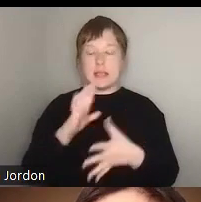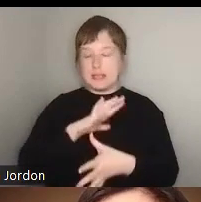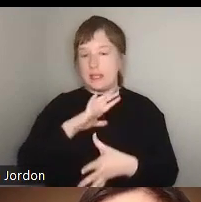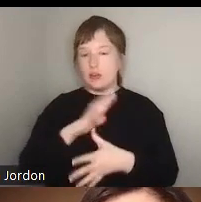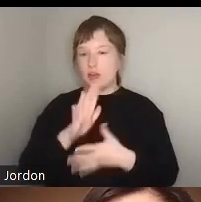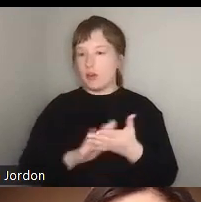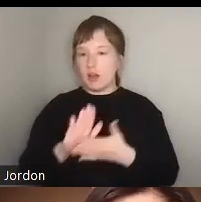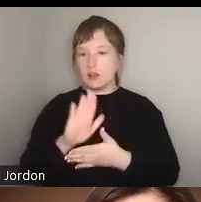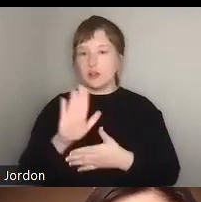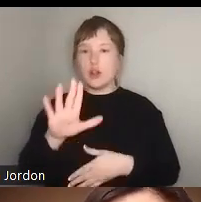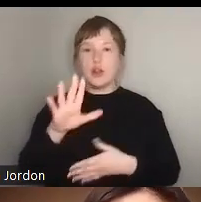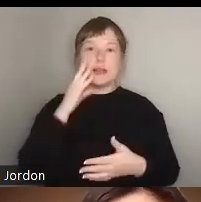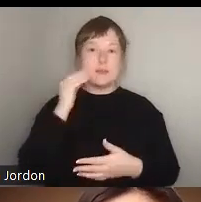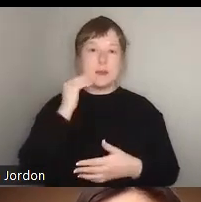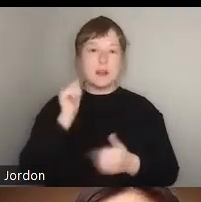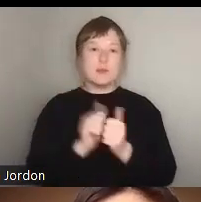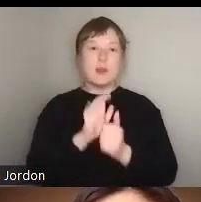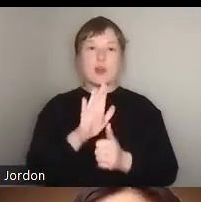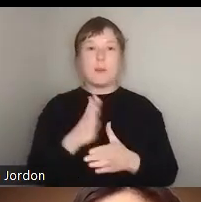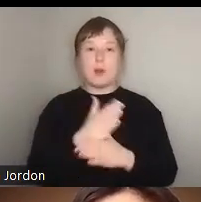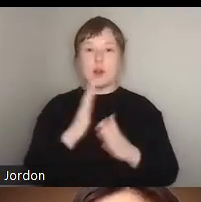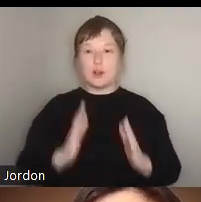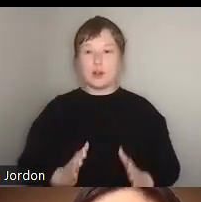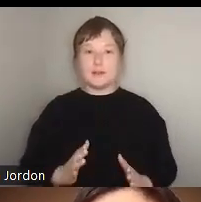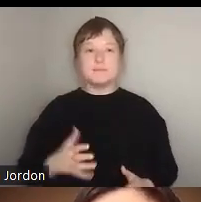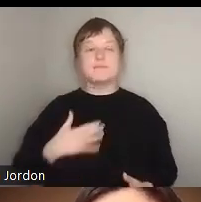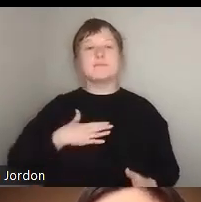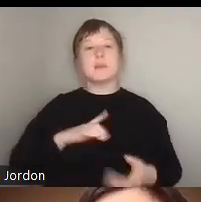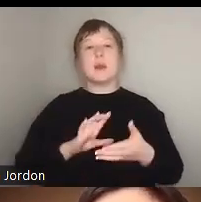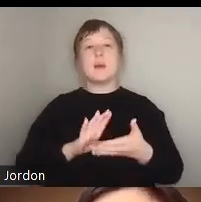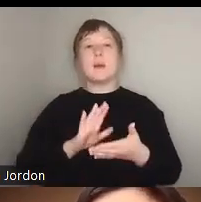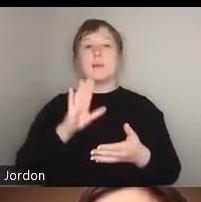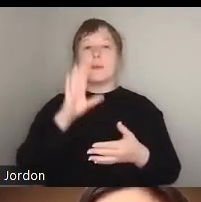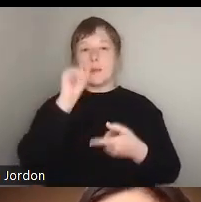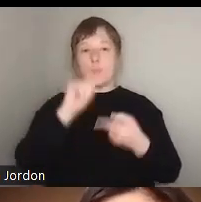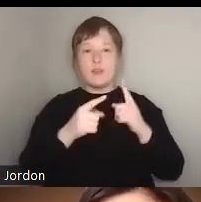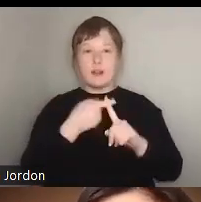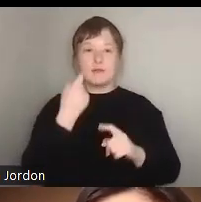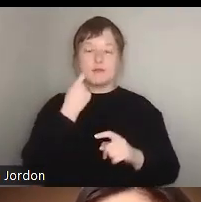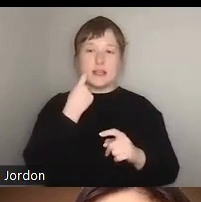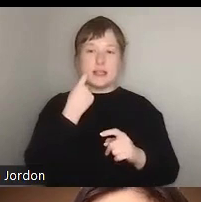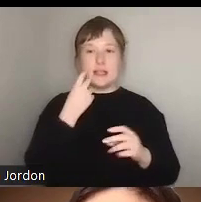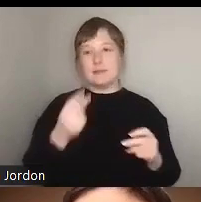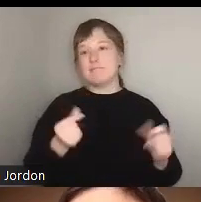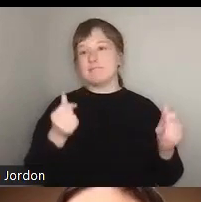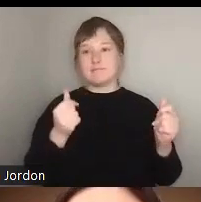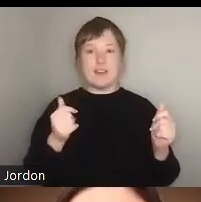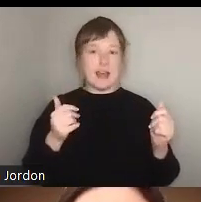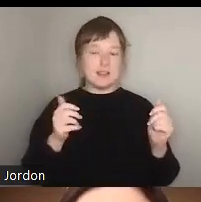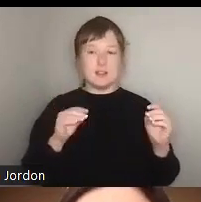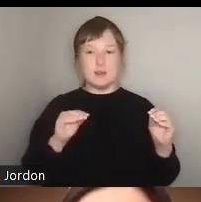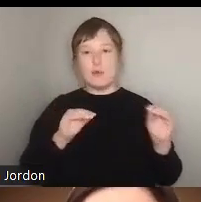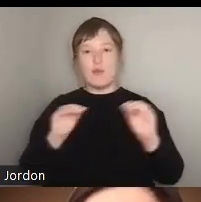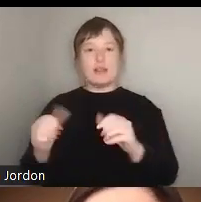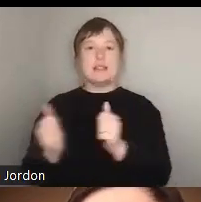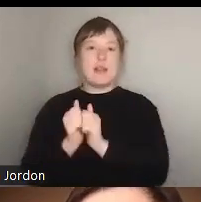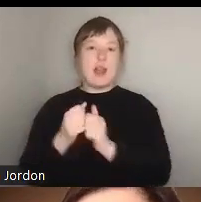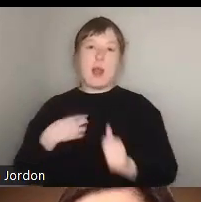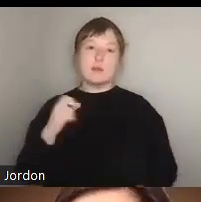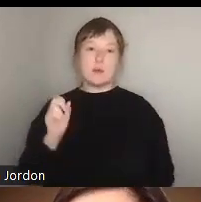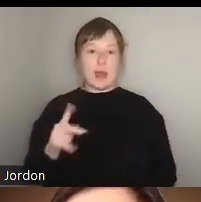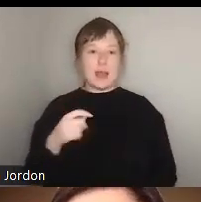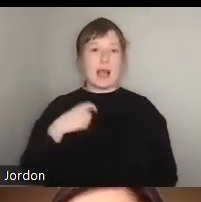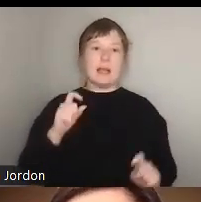was her experience with her partner. So my boyfriend and I had moved in together rather rapidly. I was okay with that because I required attendant